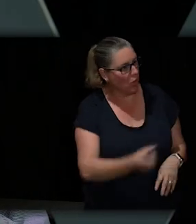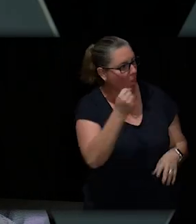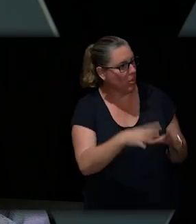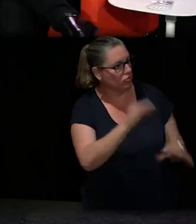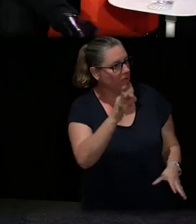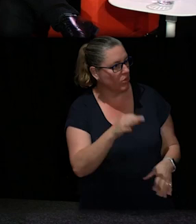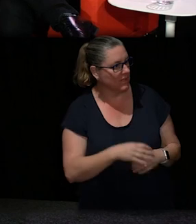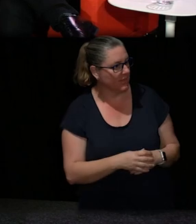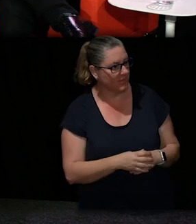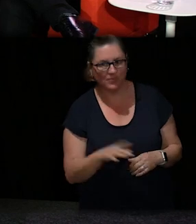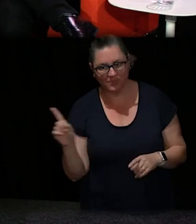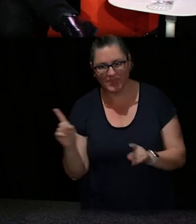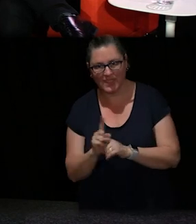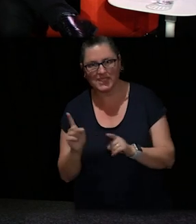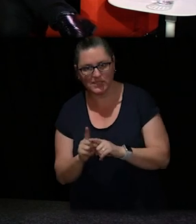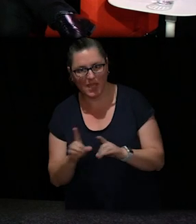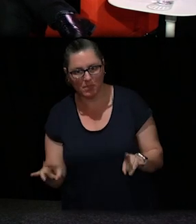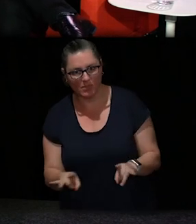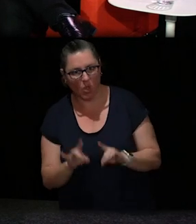look very different if we didn't.